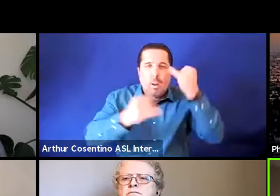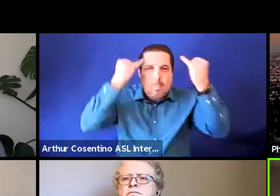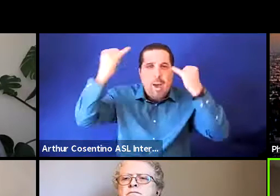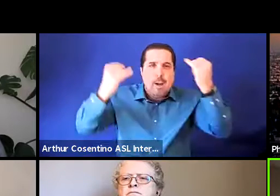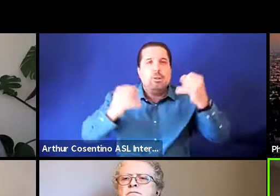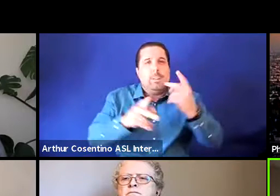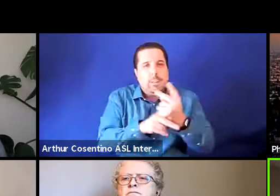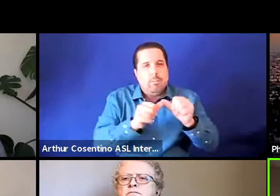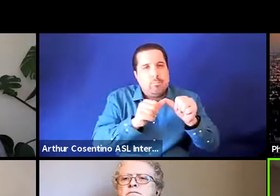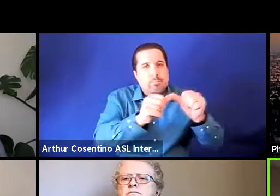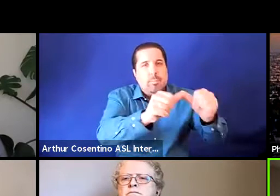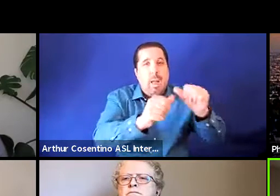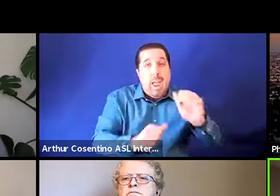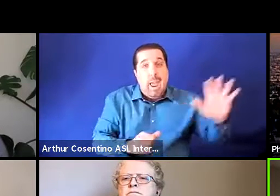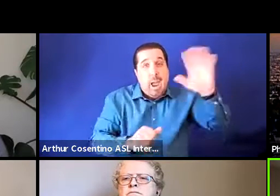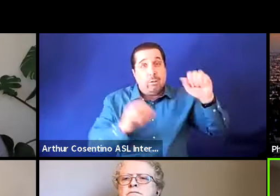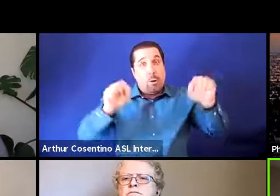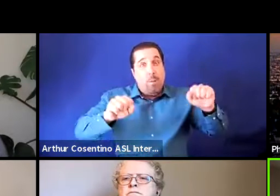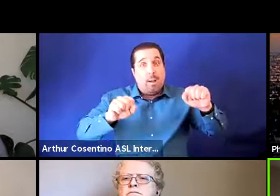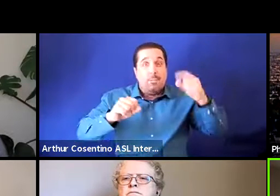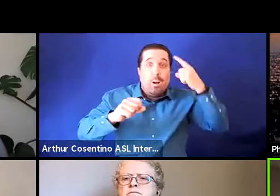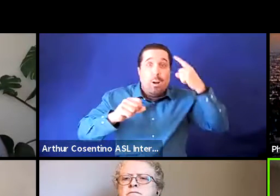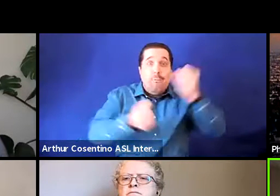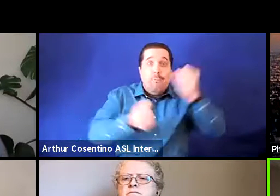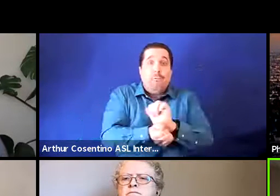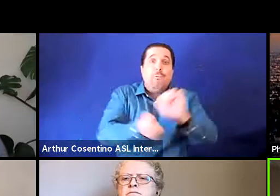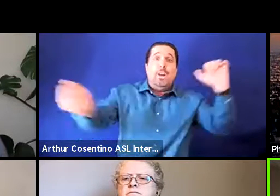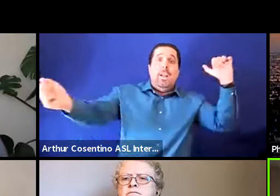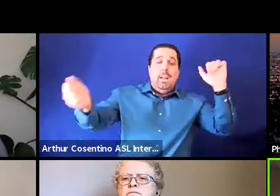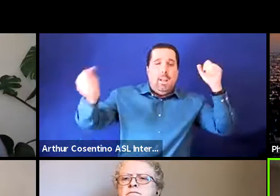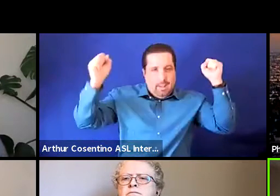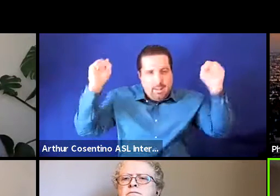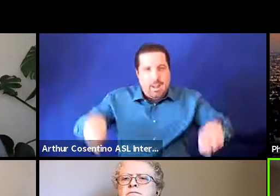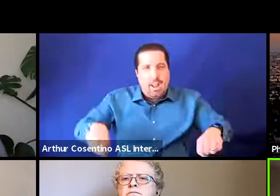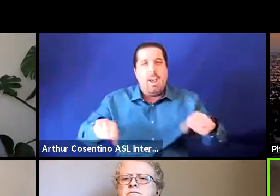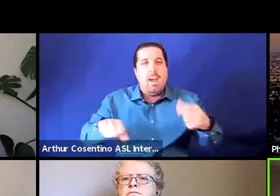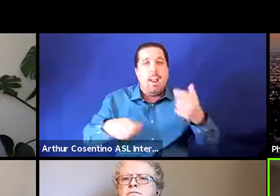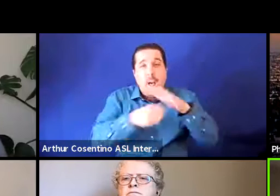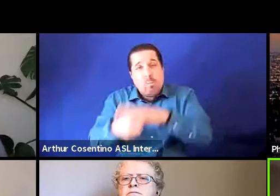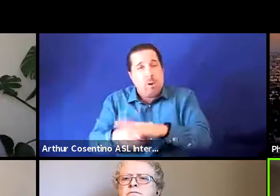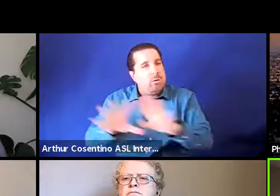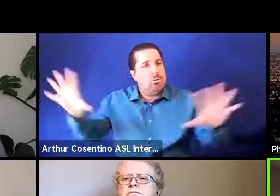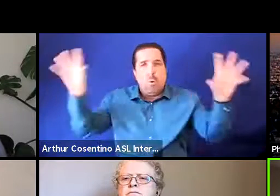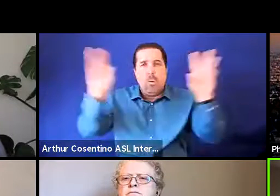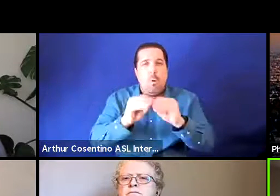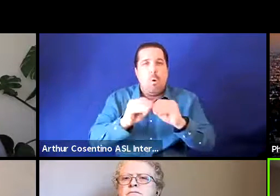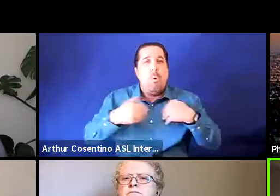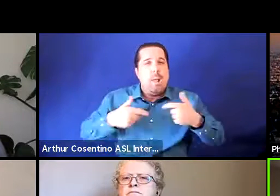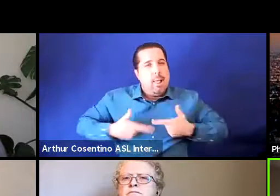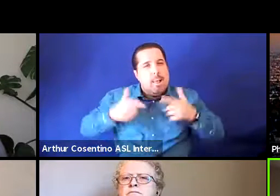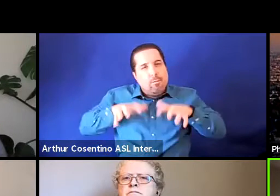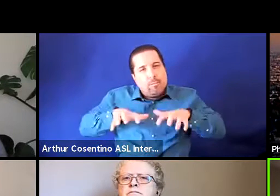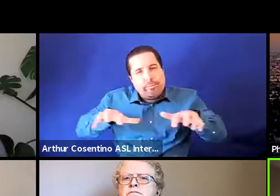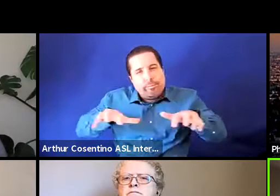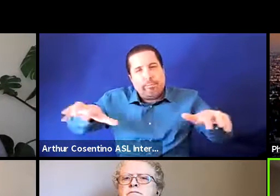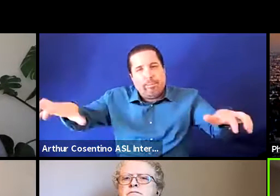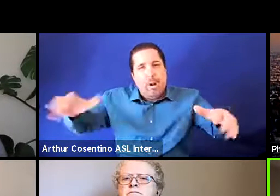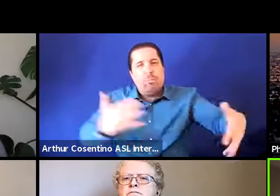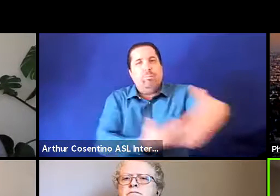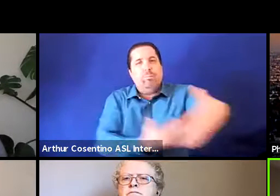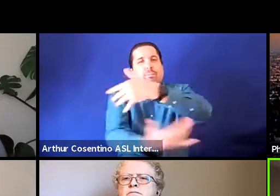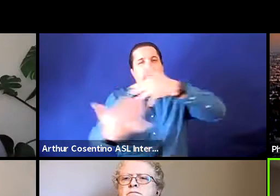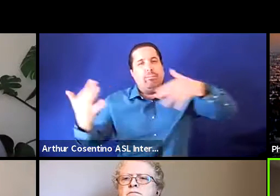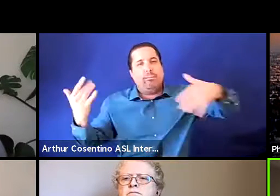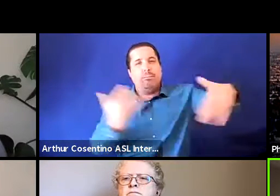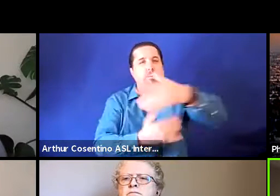Asian possibilities, not just for our own, but for the collective liberation of all oppressed peoples where we live in abundance. A framing my good friend